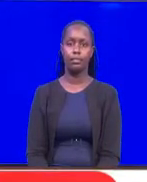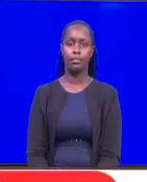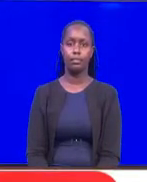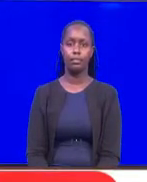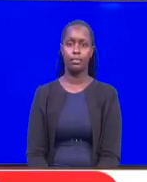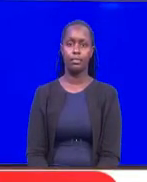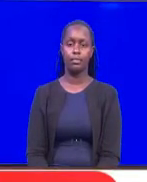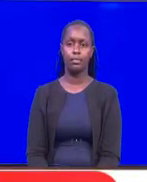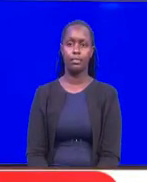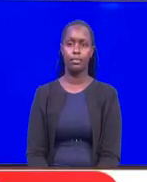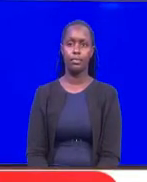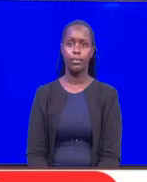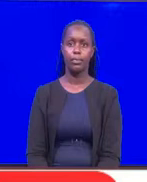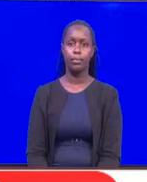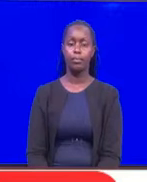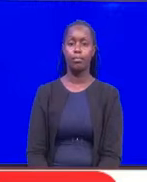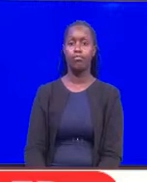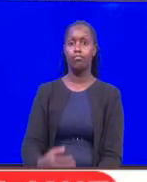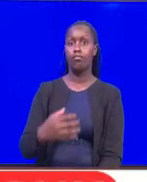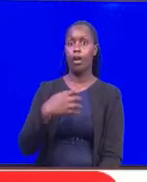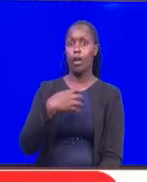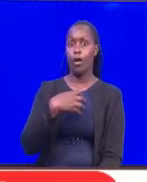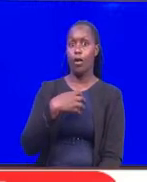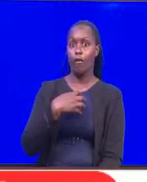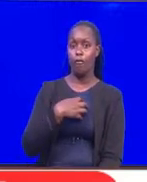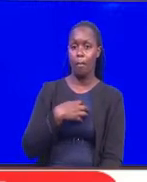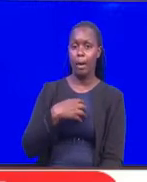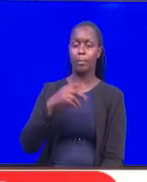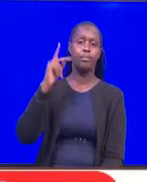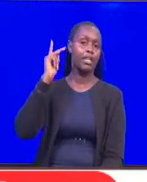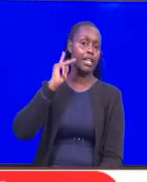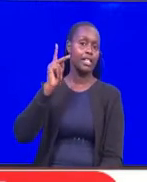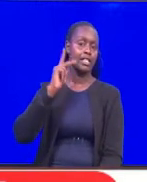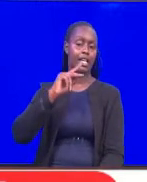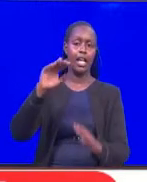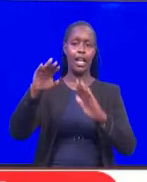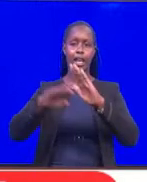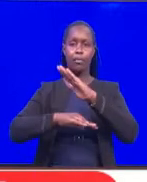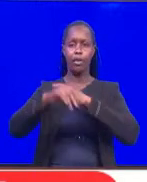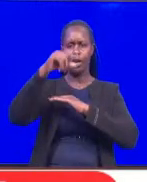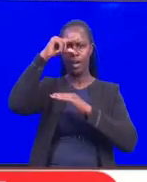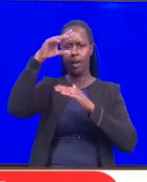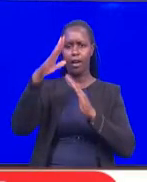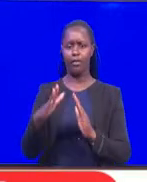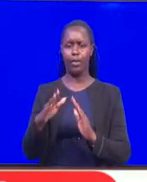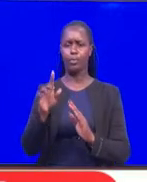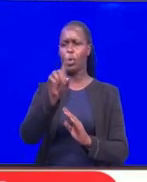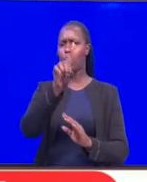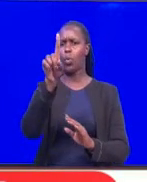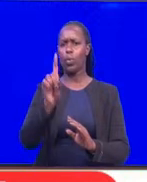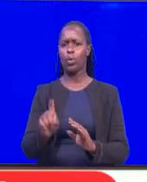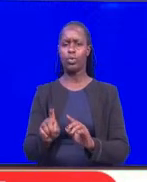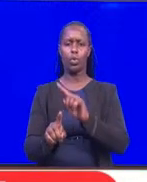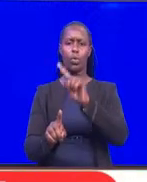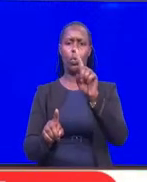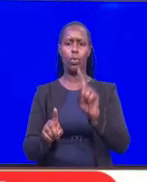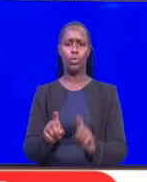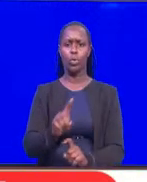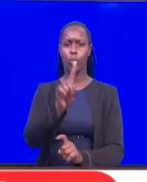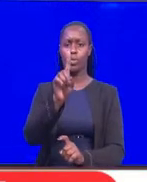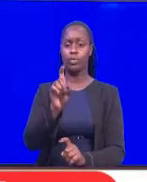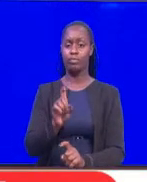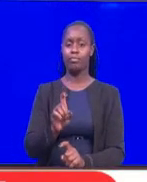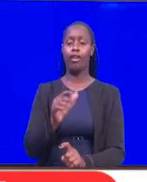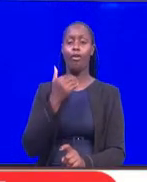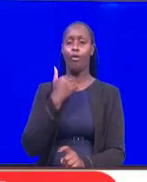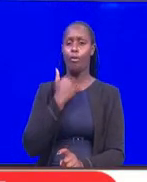Now, in other news, former Kisii Deputy Governor Joash Maangi faced tough questioning from MPs who demanded explanations on